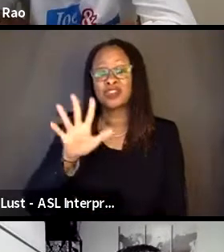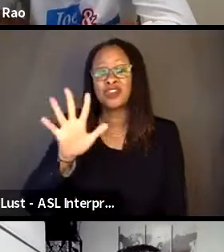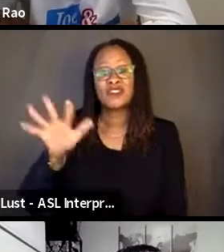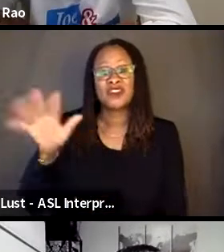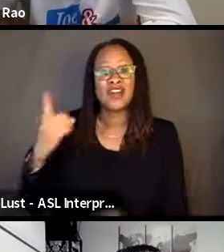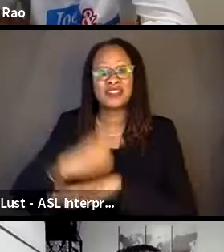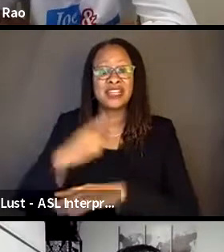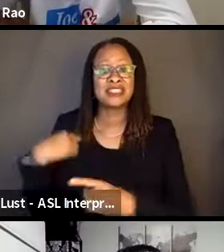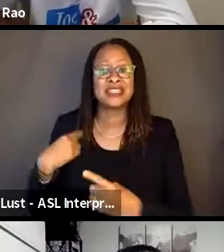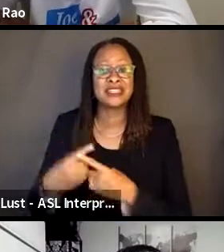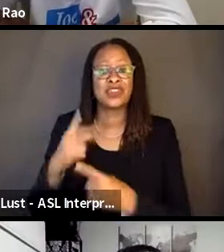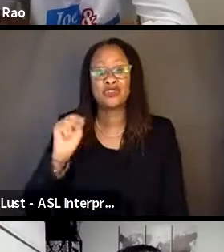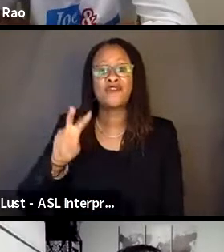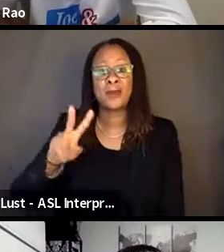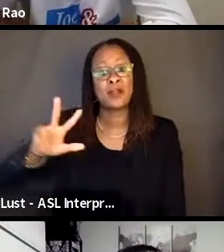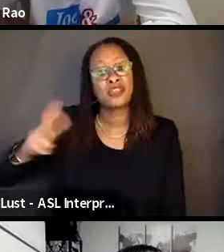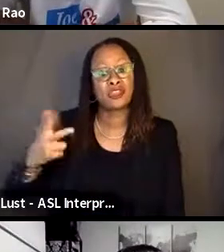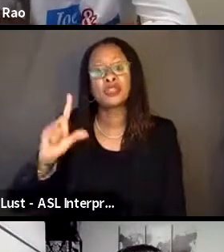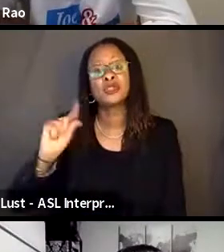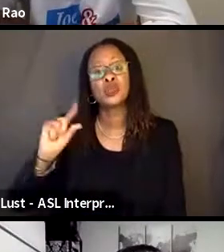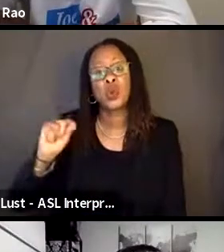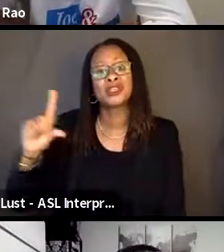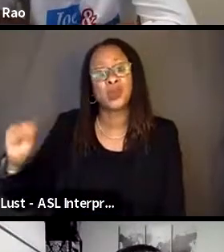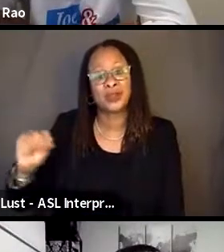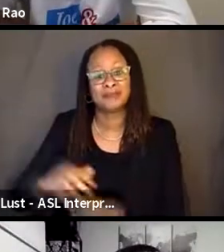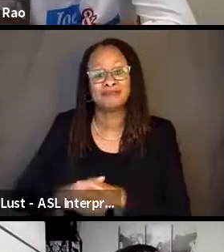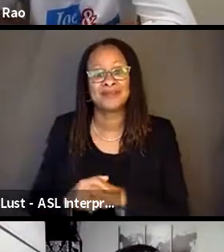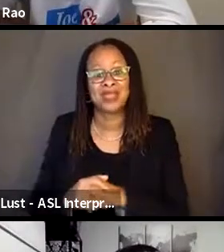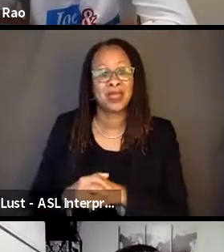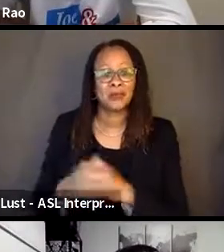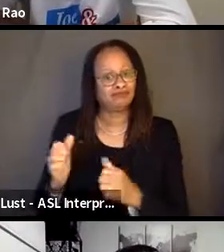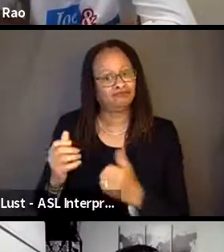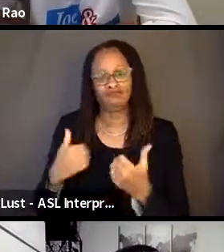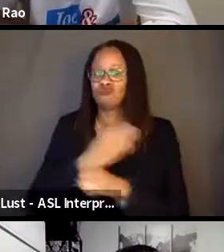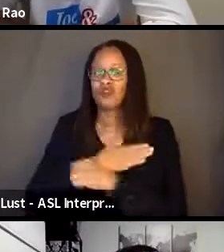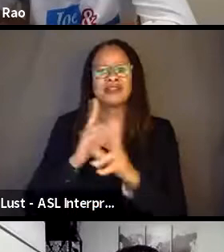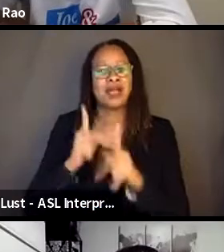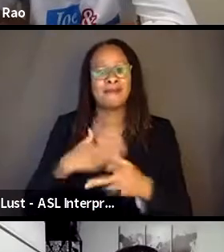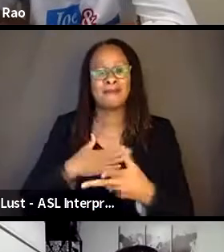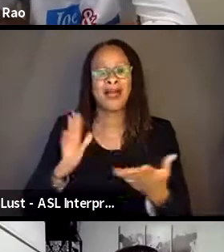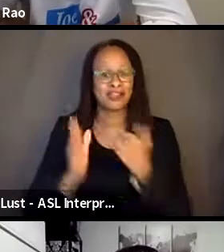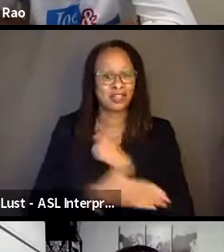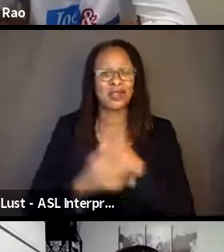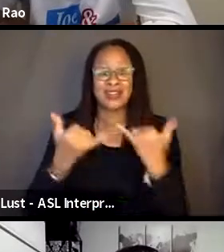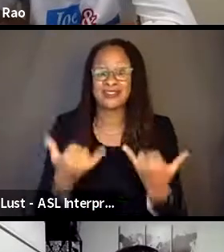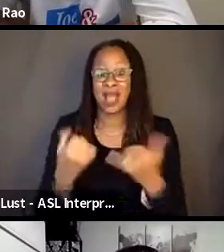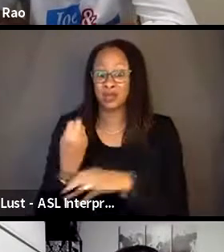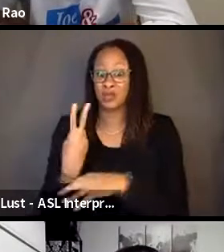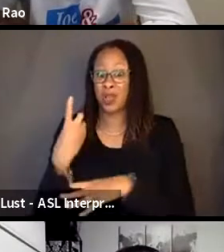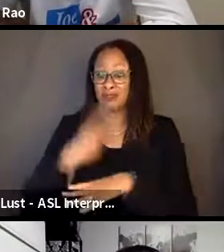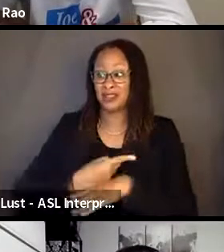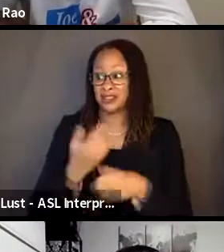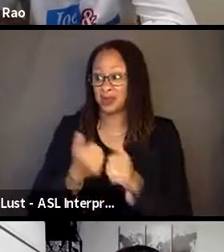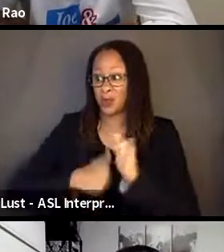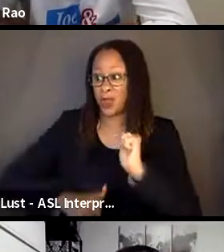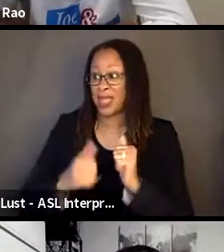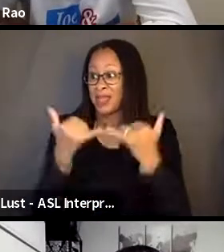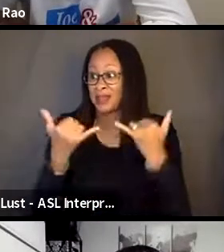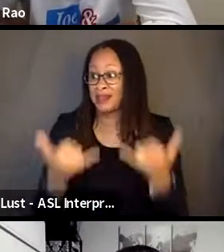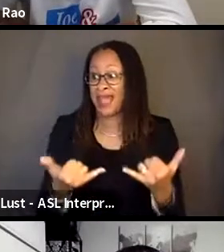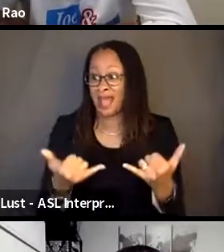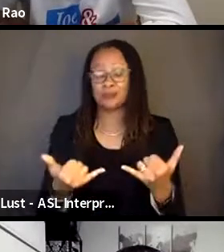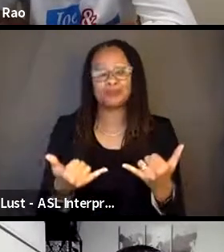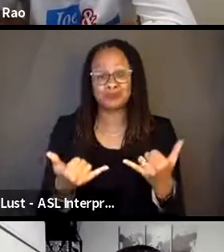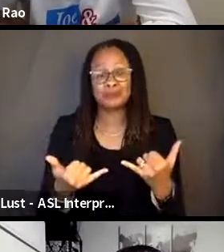1,455 days until November the 3rd, 2020. Rest up, my country. Well, we are now 12 days away, and she is here to show